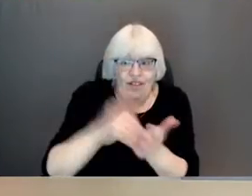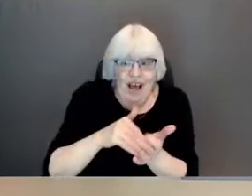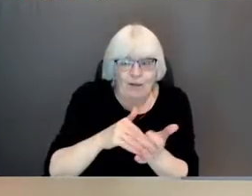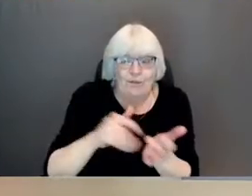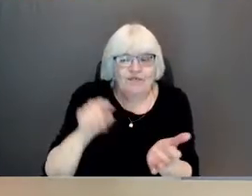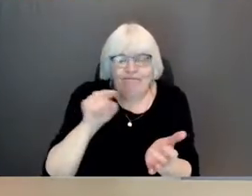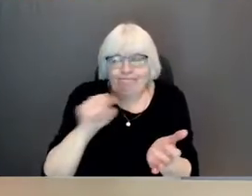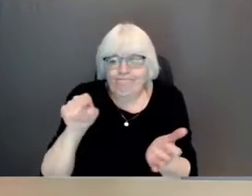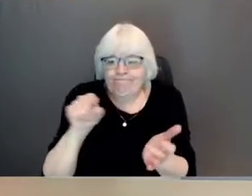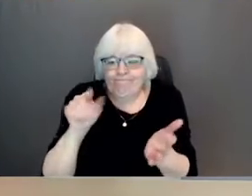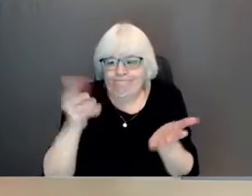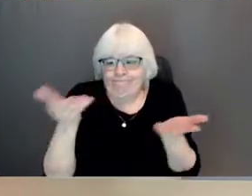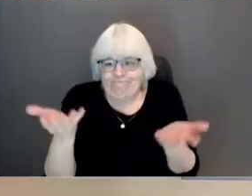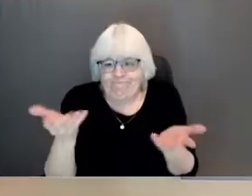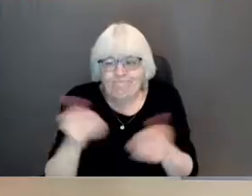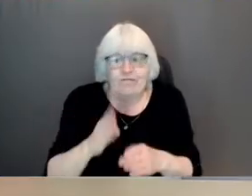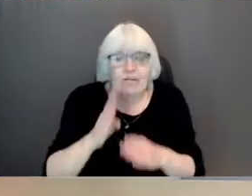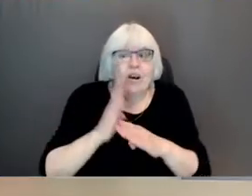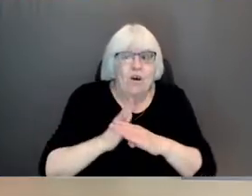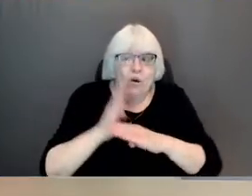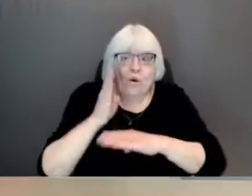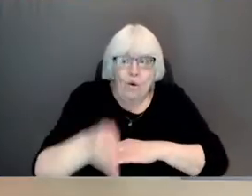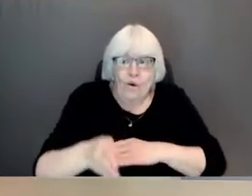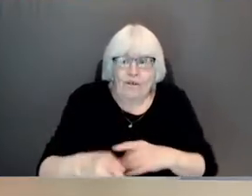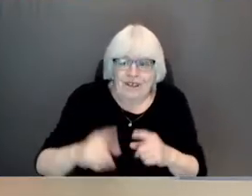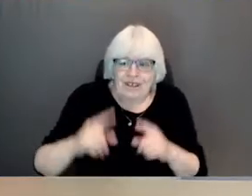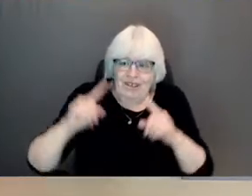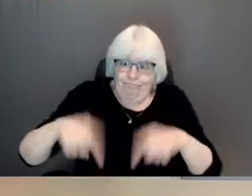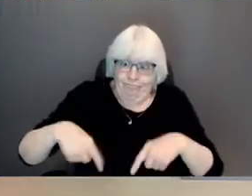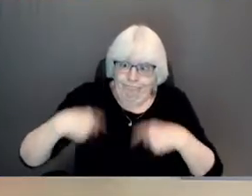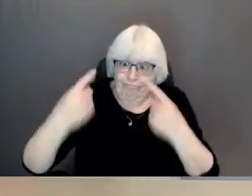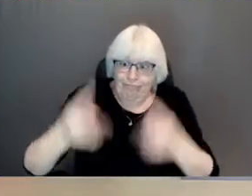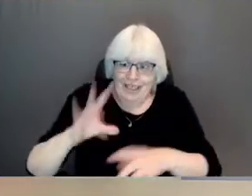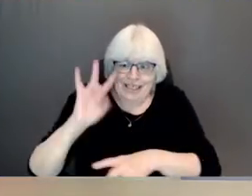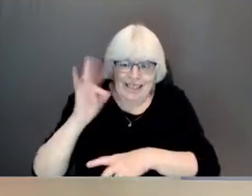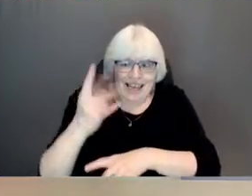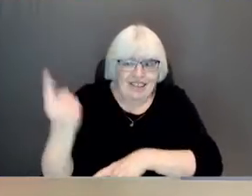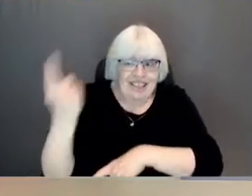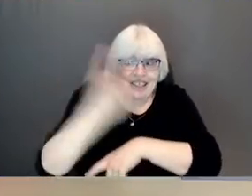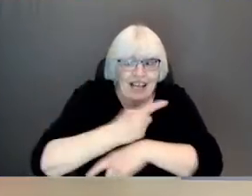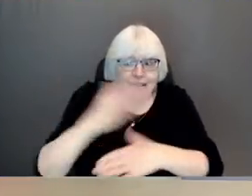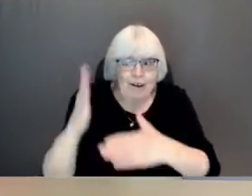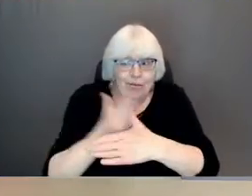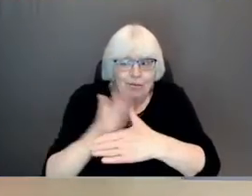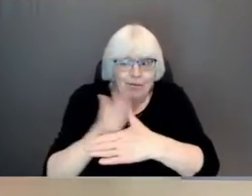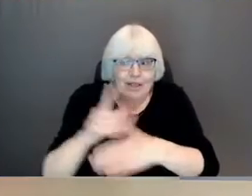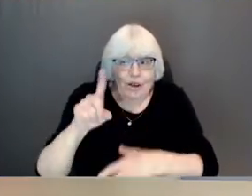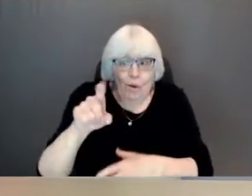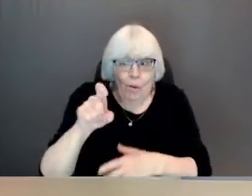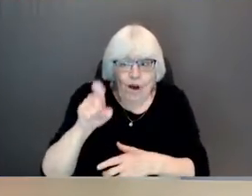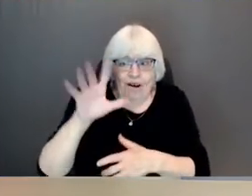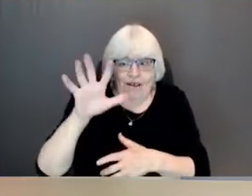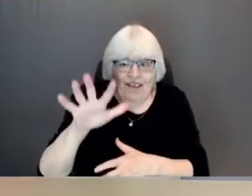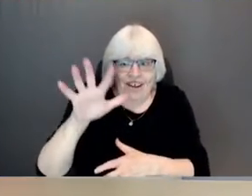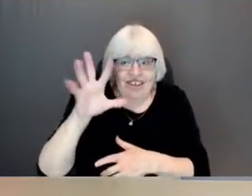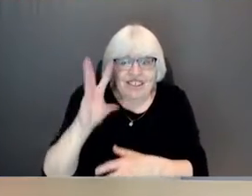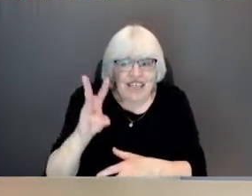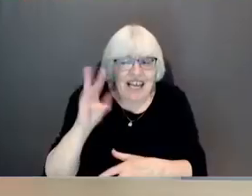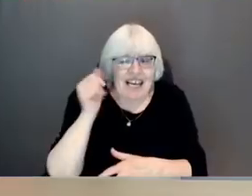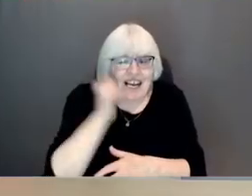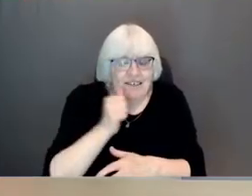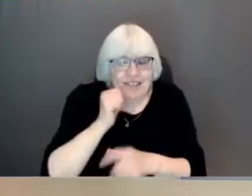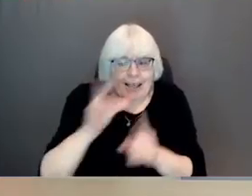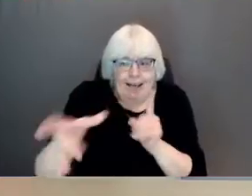average of 156 cases per day. There are 4 people in hospital being treated